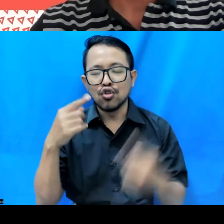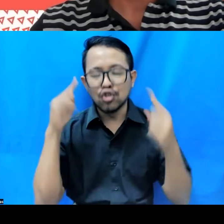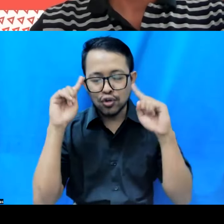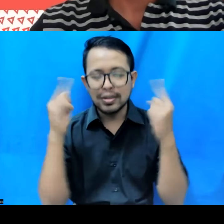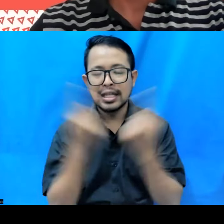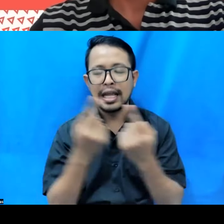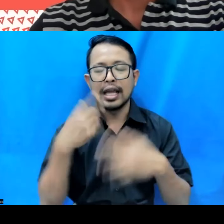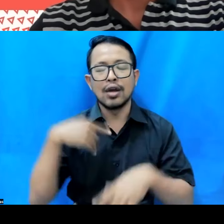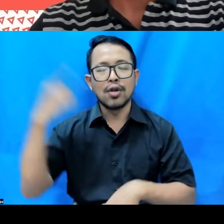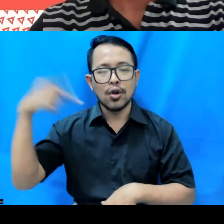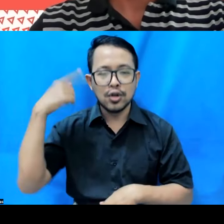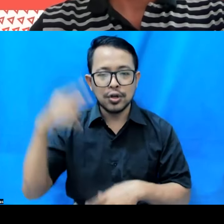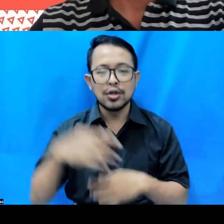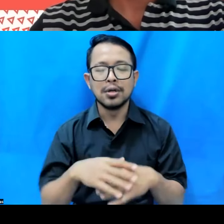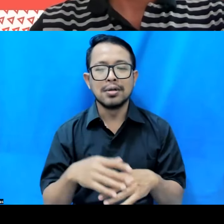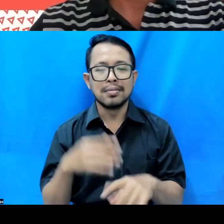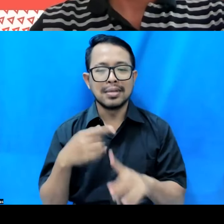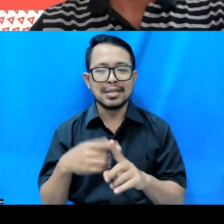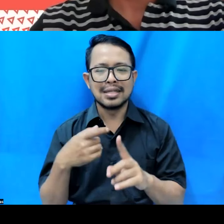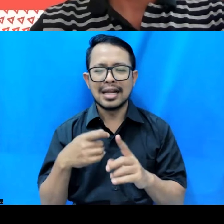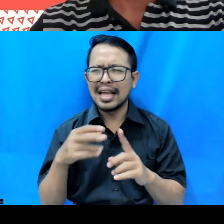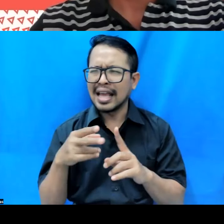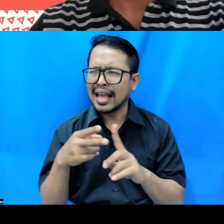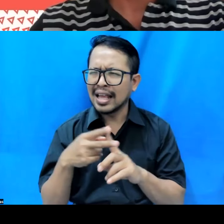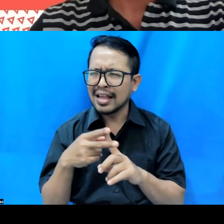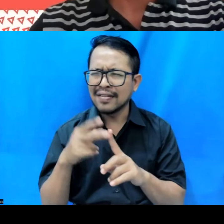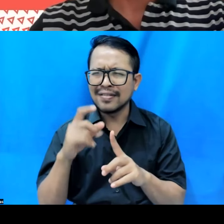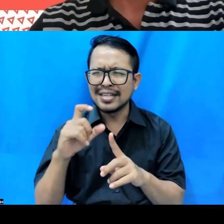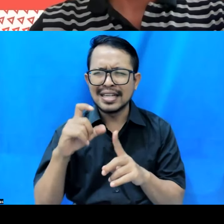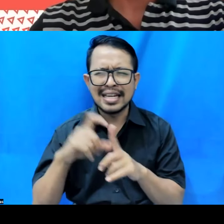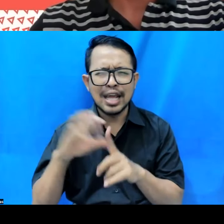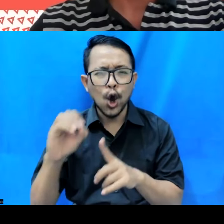London and GDI Hub and FDCO.